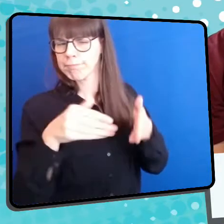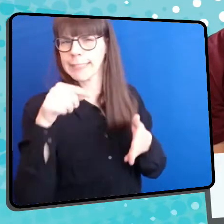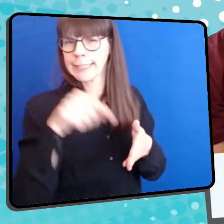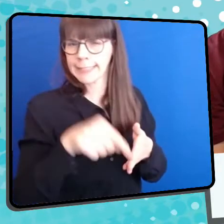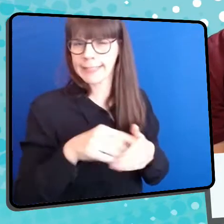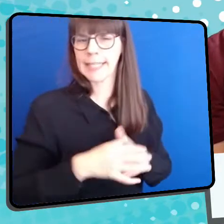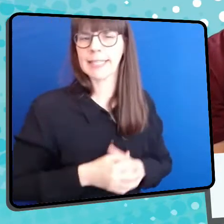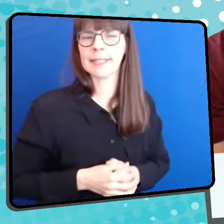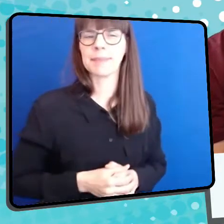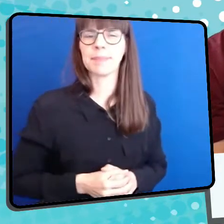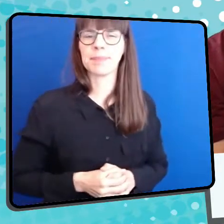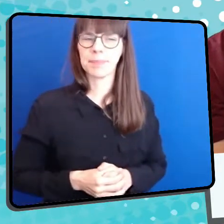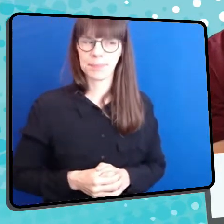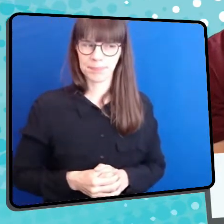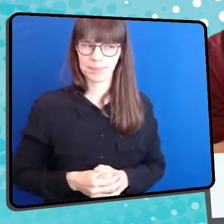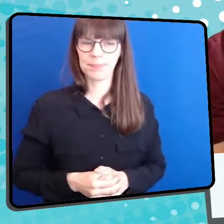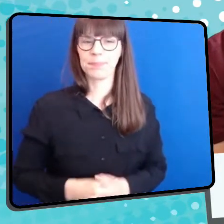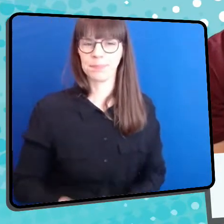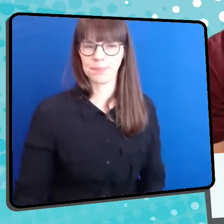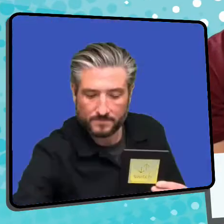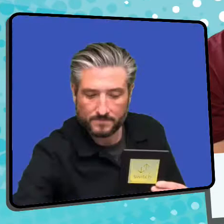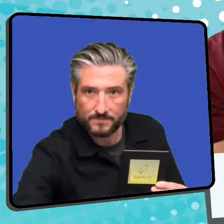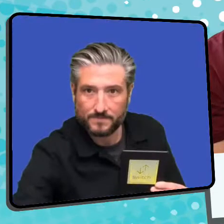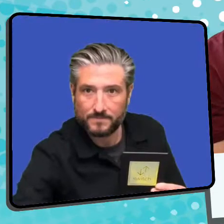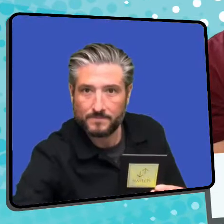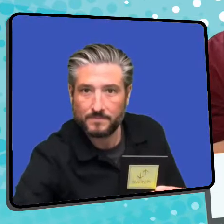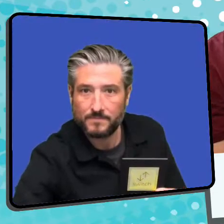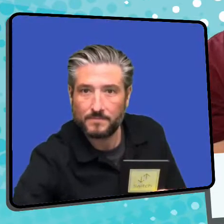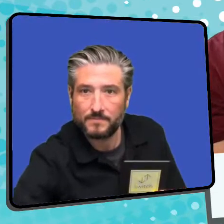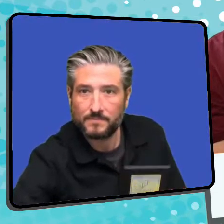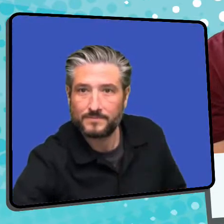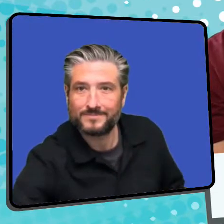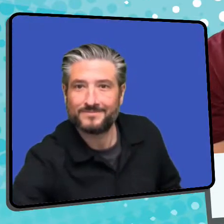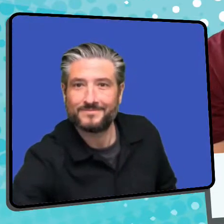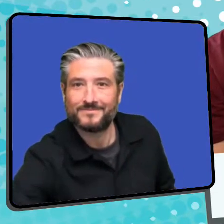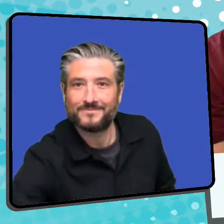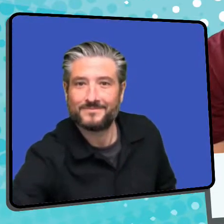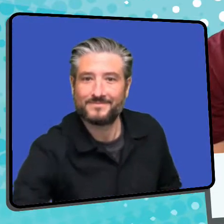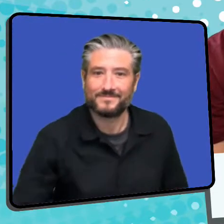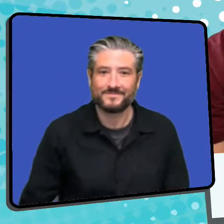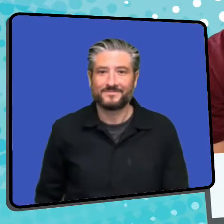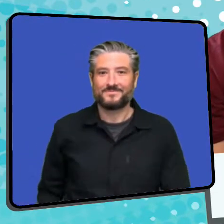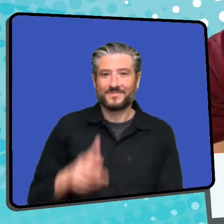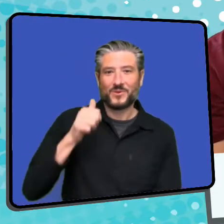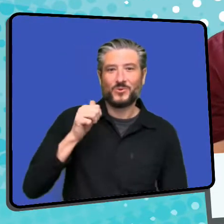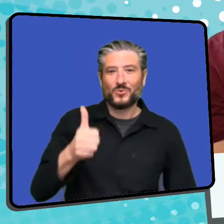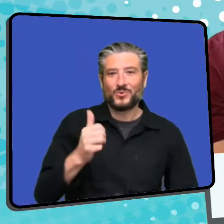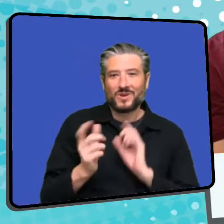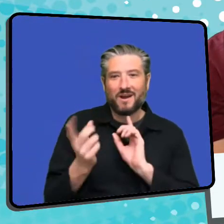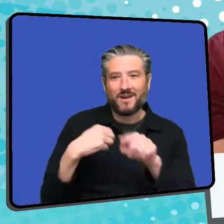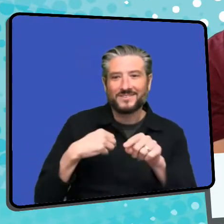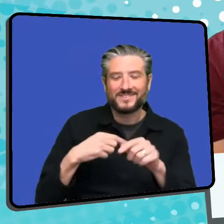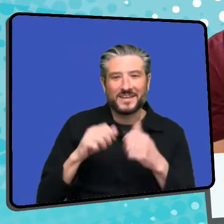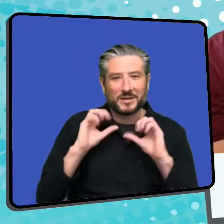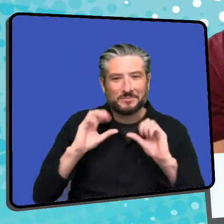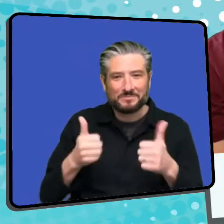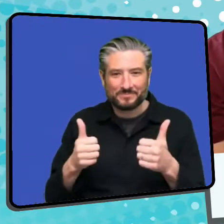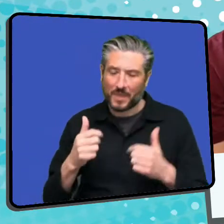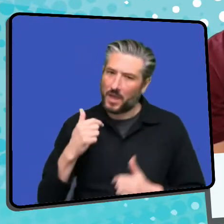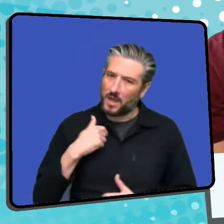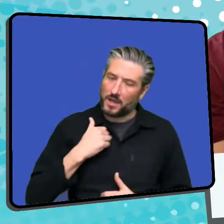Nice. That is a good shout. That's a good one. I've not had enough chance actually to spend some more time in Databricks.